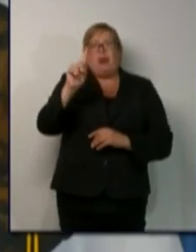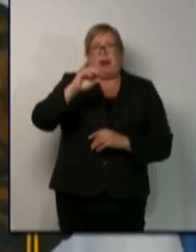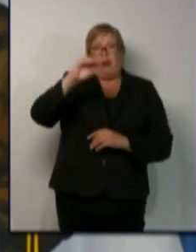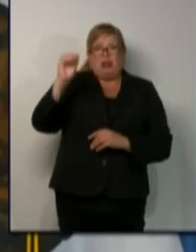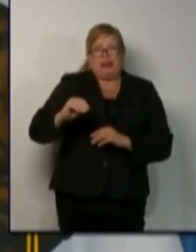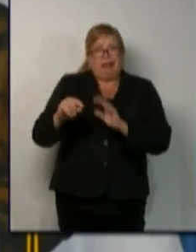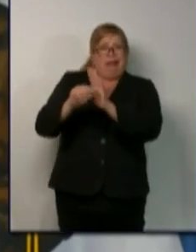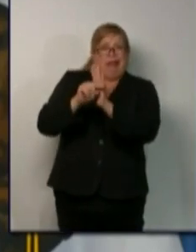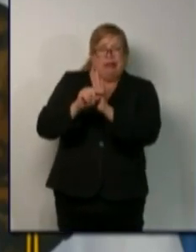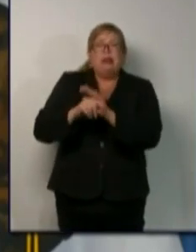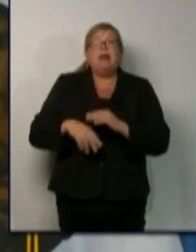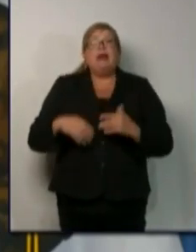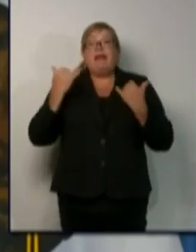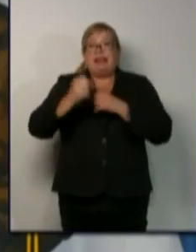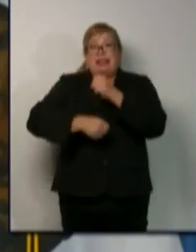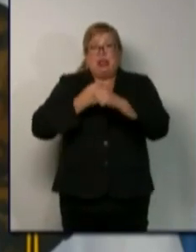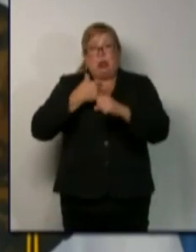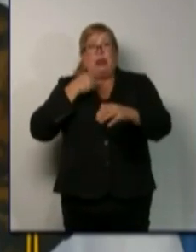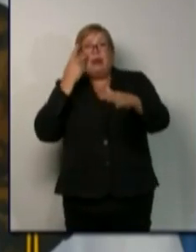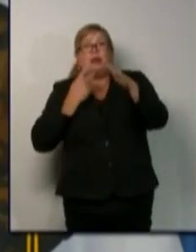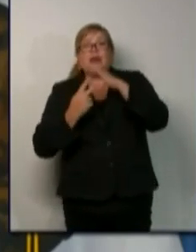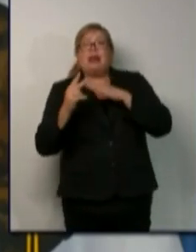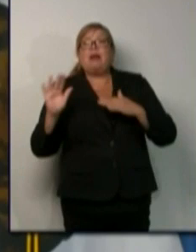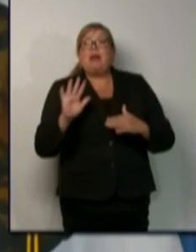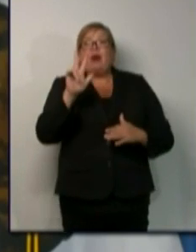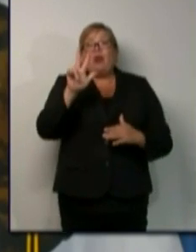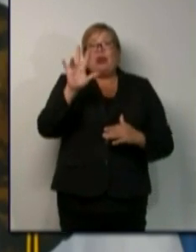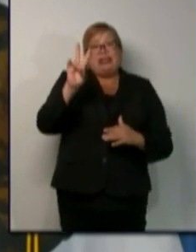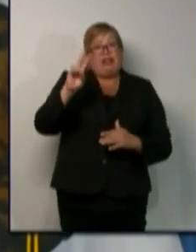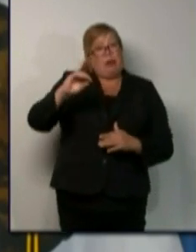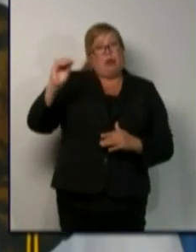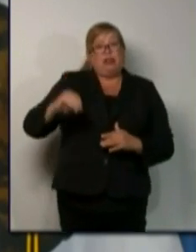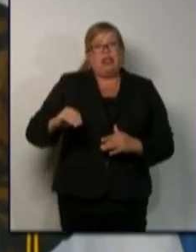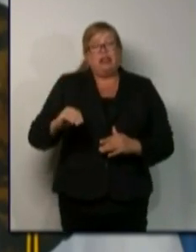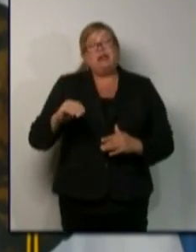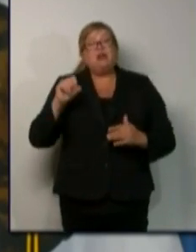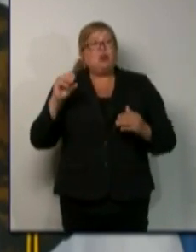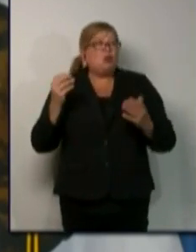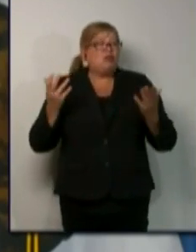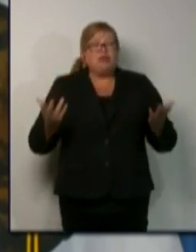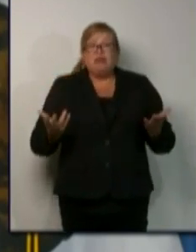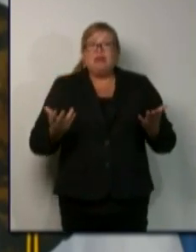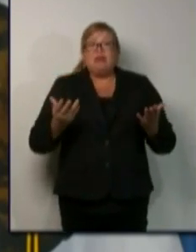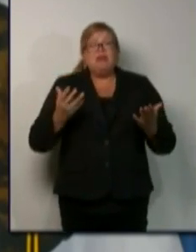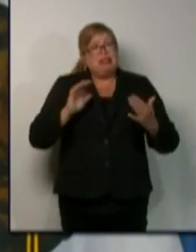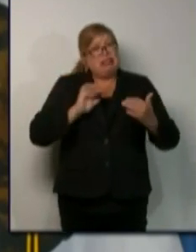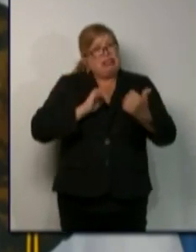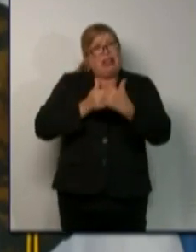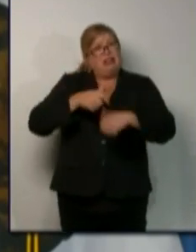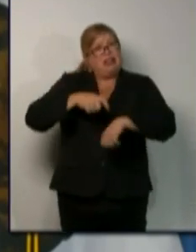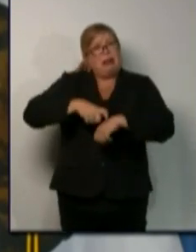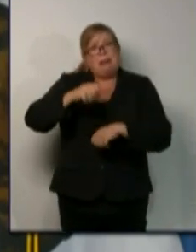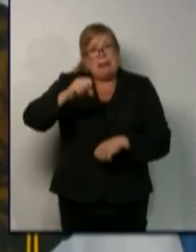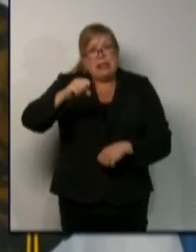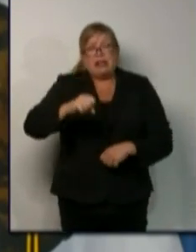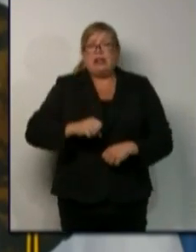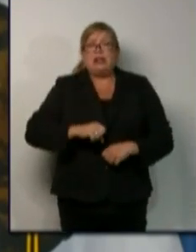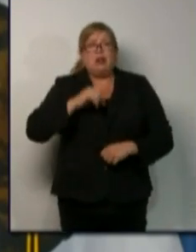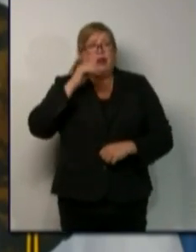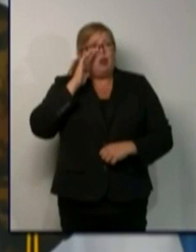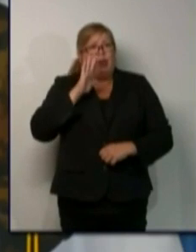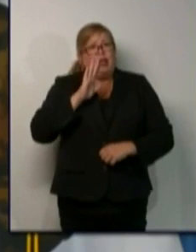of the challenge. This year, we project roughly 37%. So this is challenging. This will be